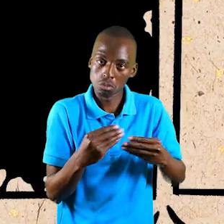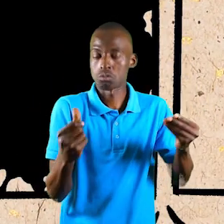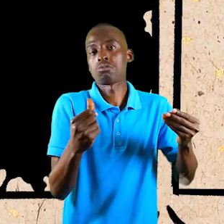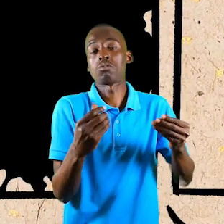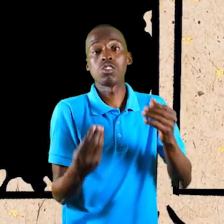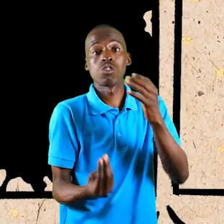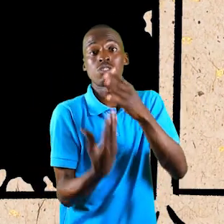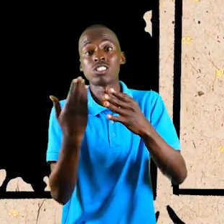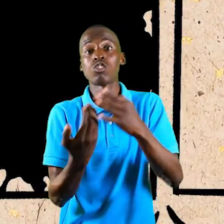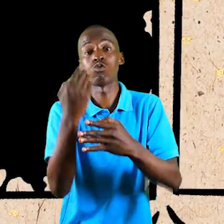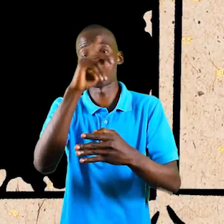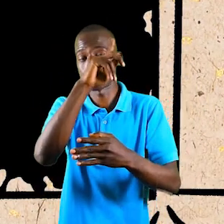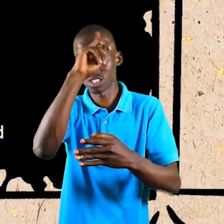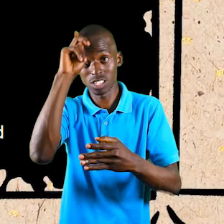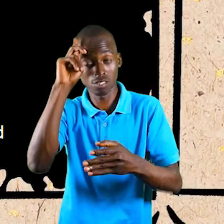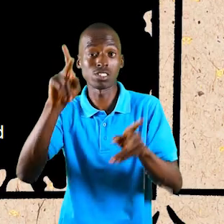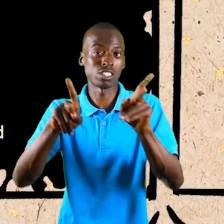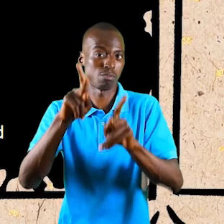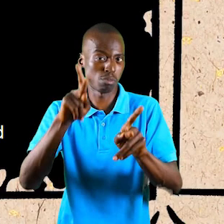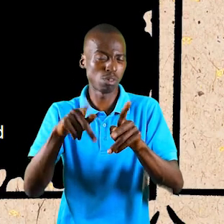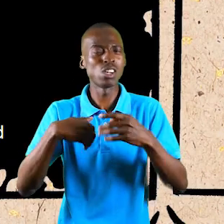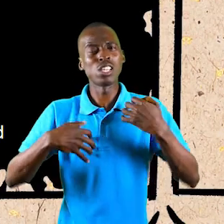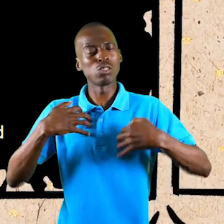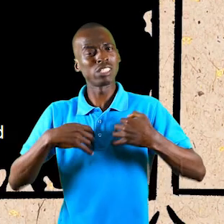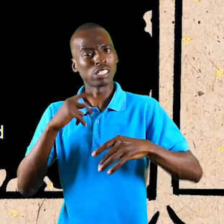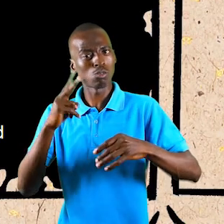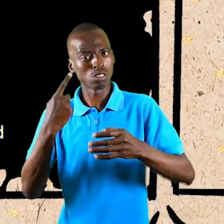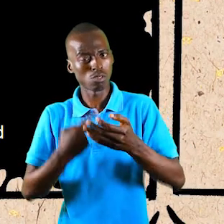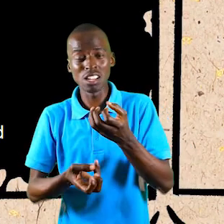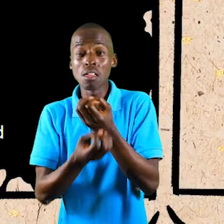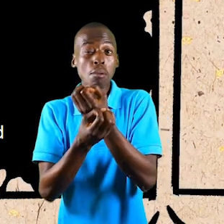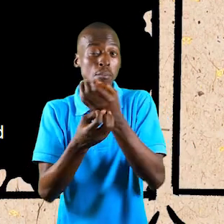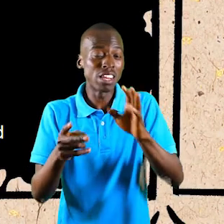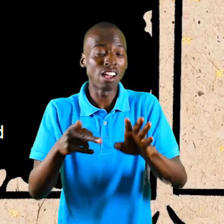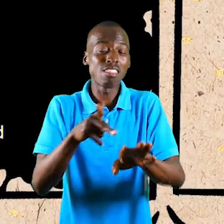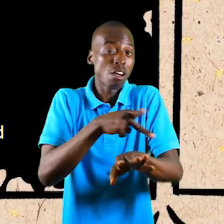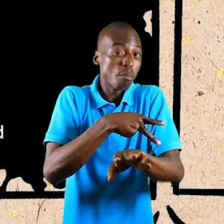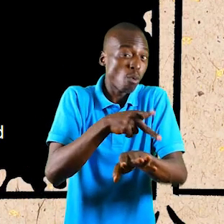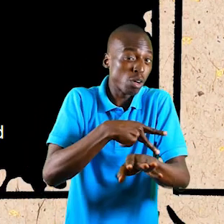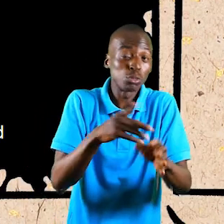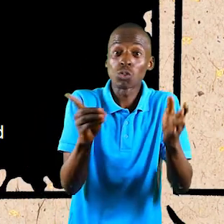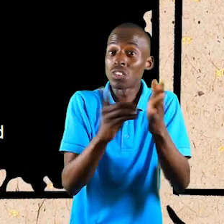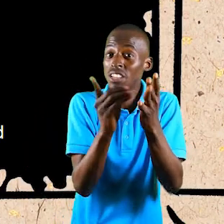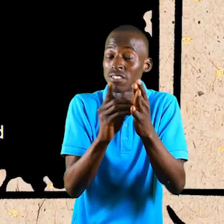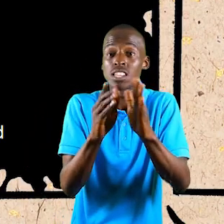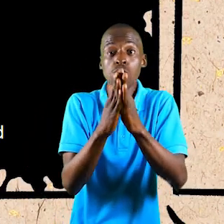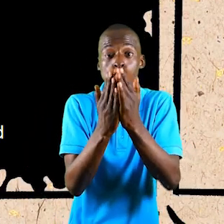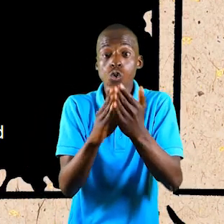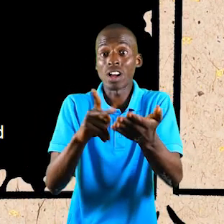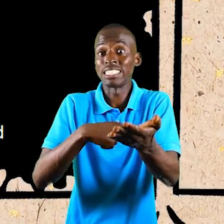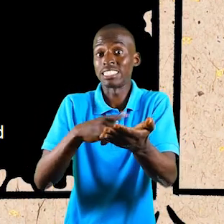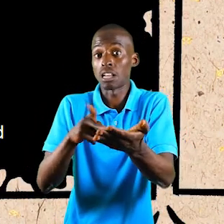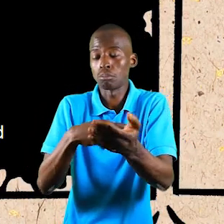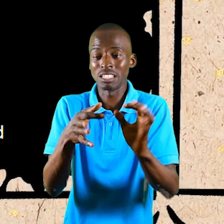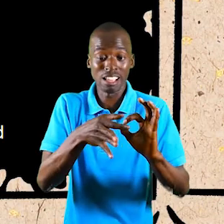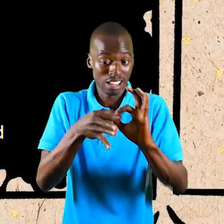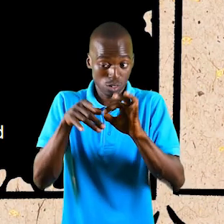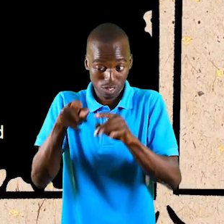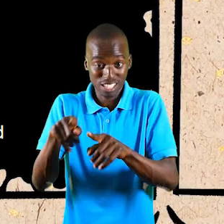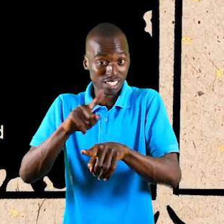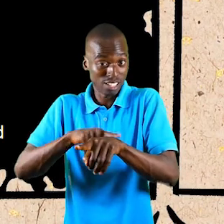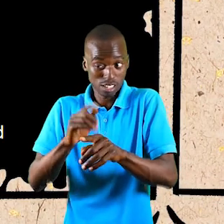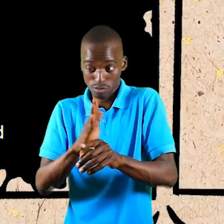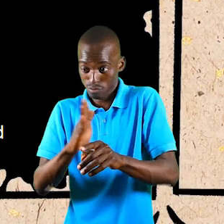will raise up a king for his people. What's interesting, too, is that many of the poems of David that you find in the book of Psalms are linked to this